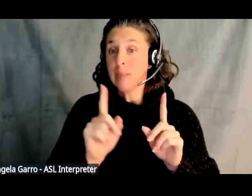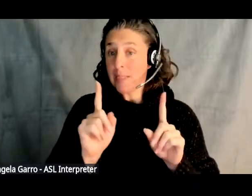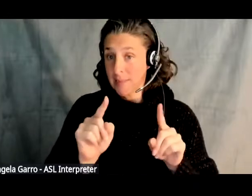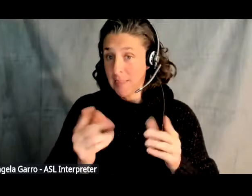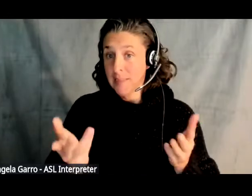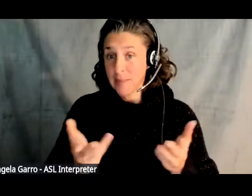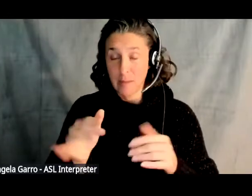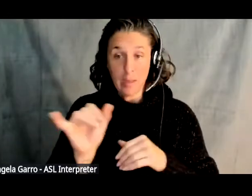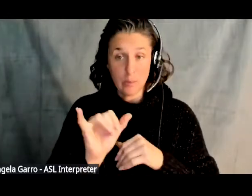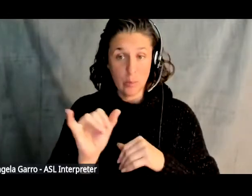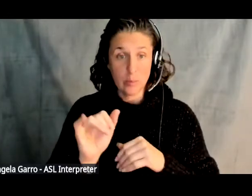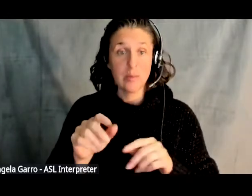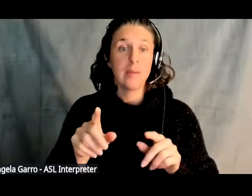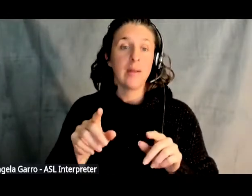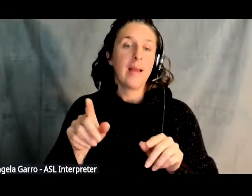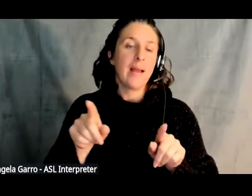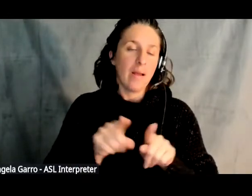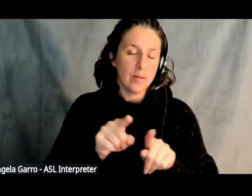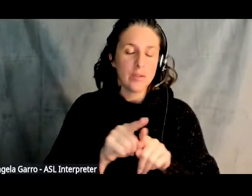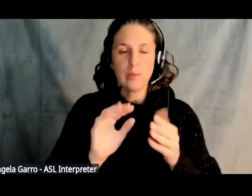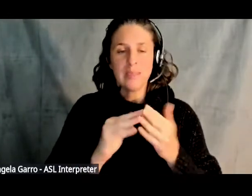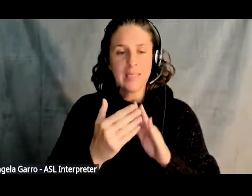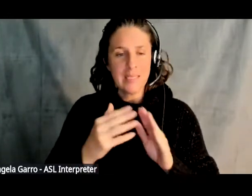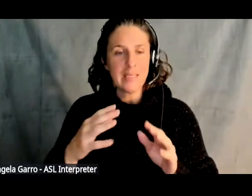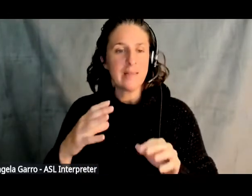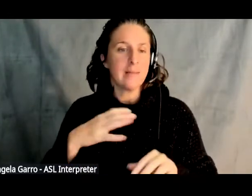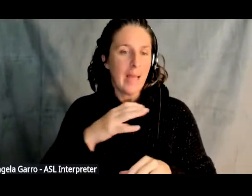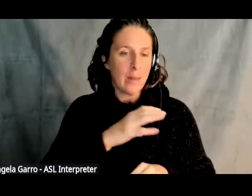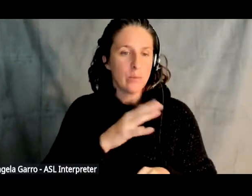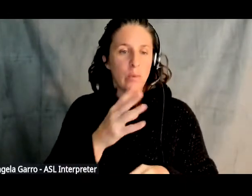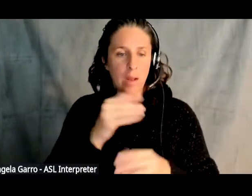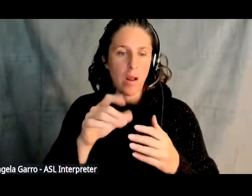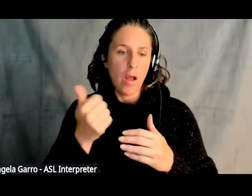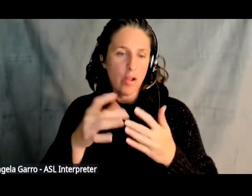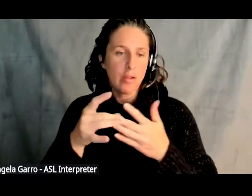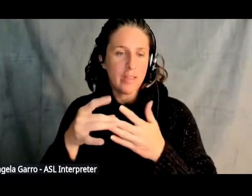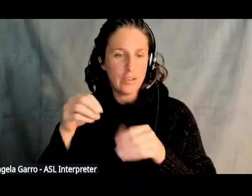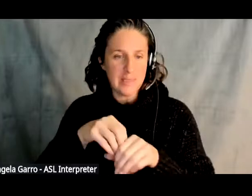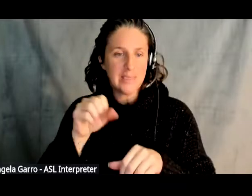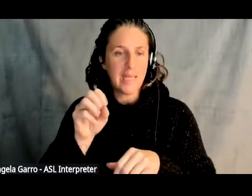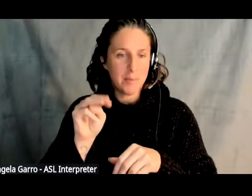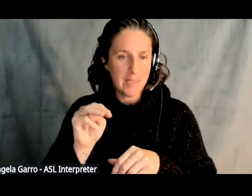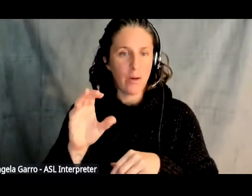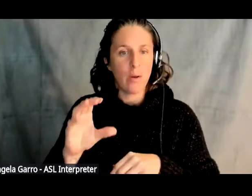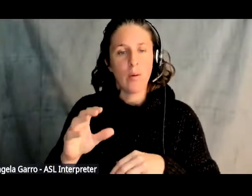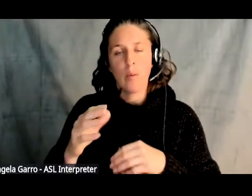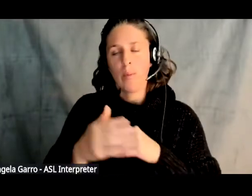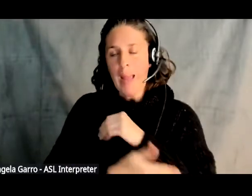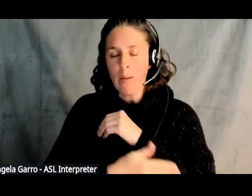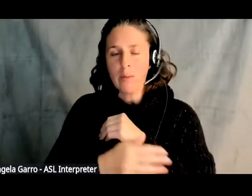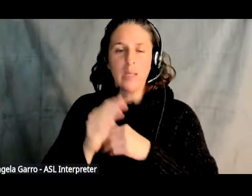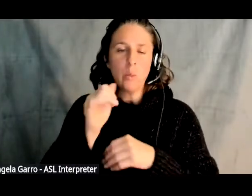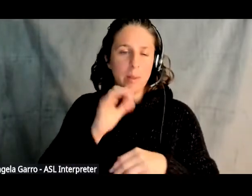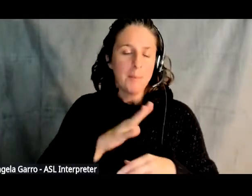well as city council members and other leaders in San Mateo County. Women business owners, several leaders. It was awesome. There was a